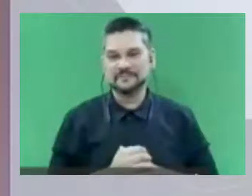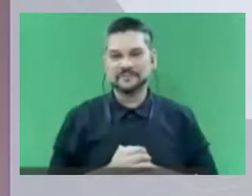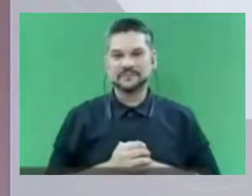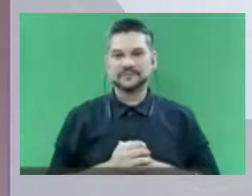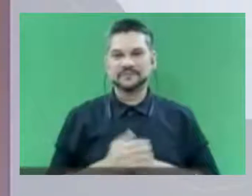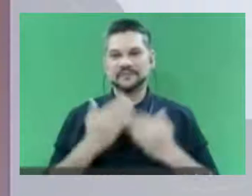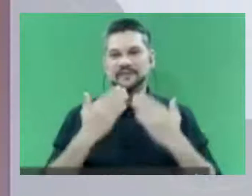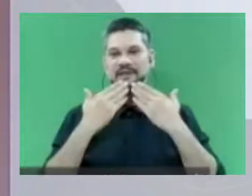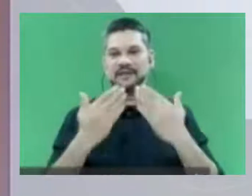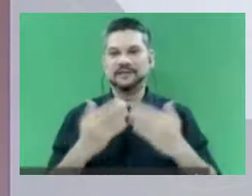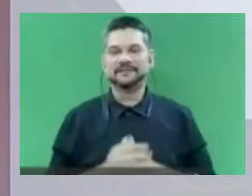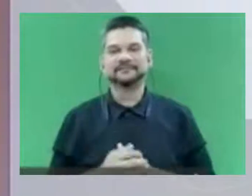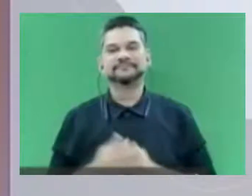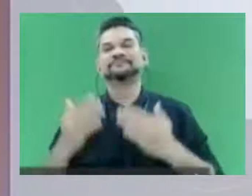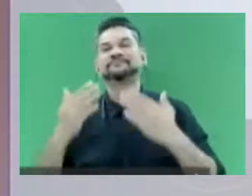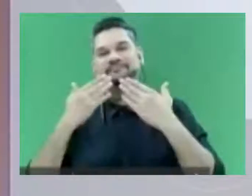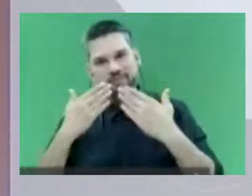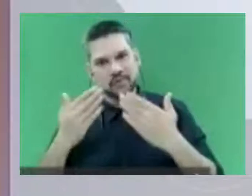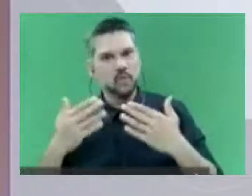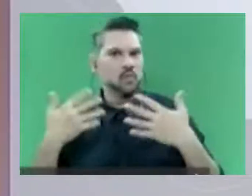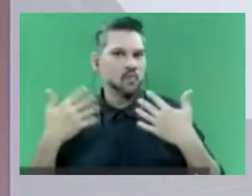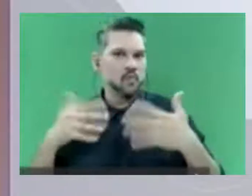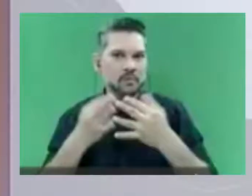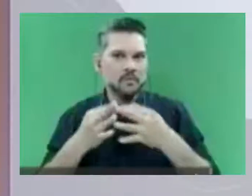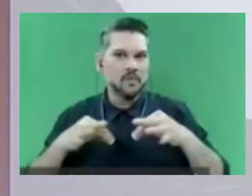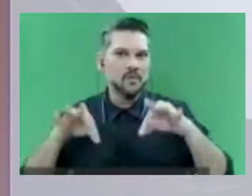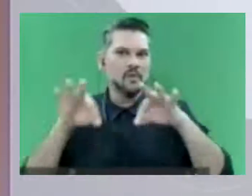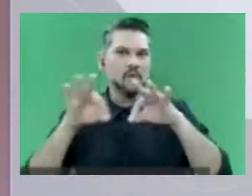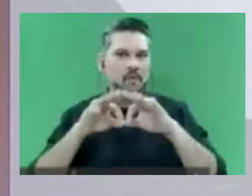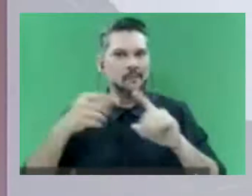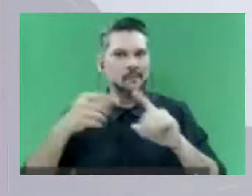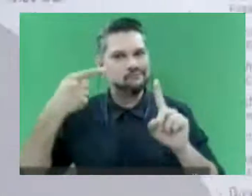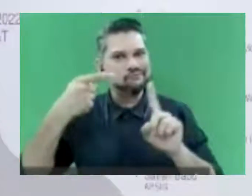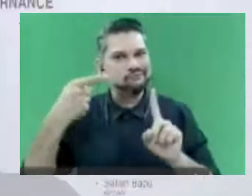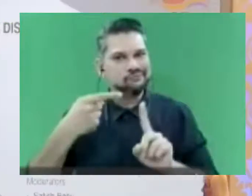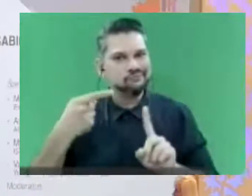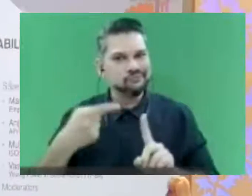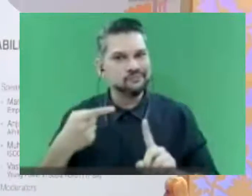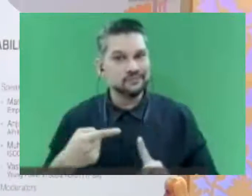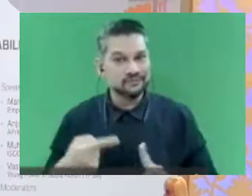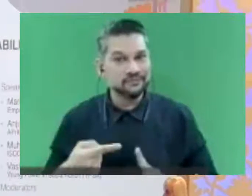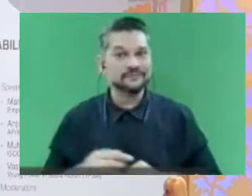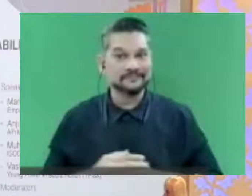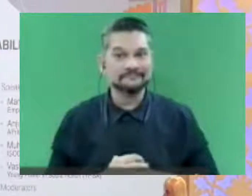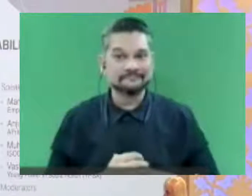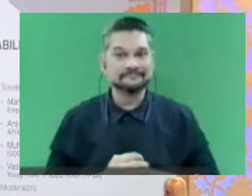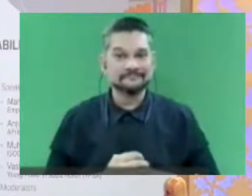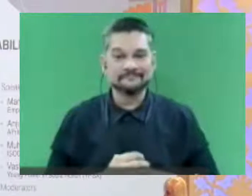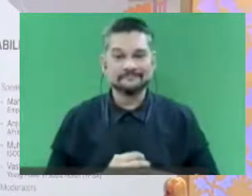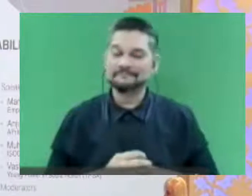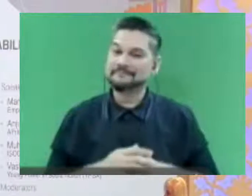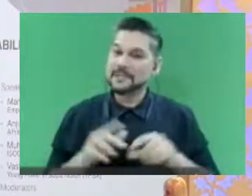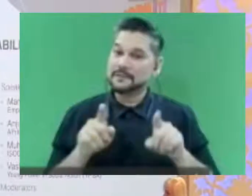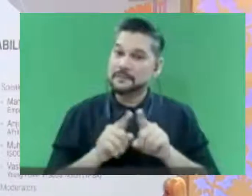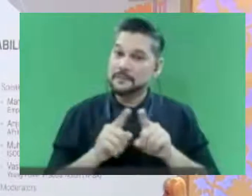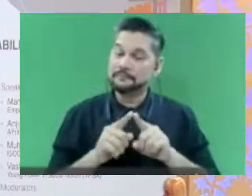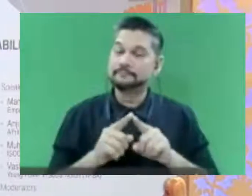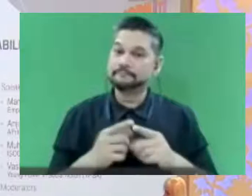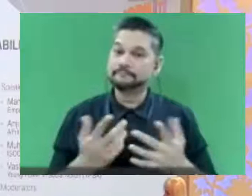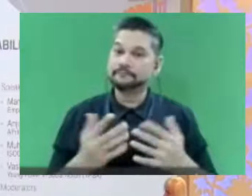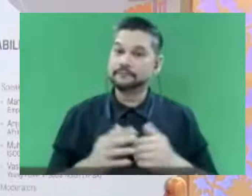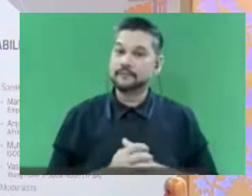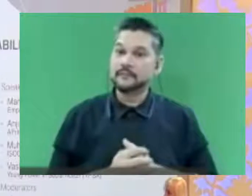many important points being made there. And I'd also like to make a point. You see that there's